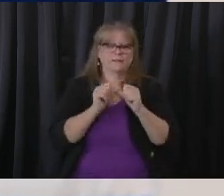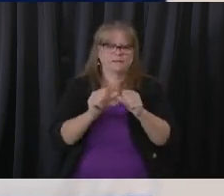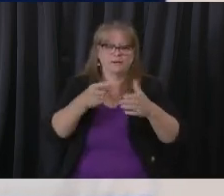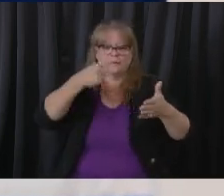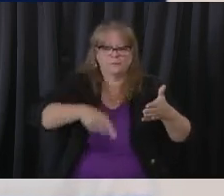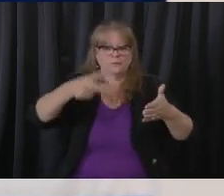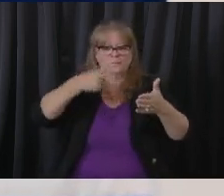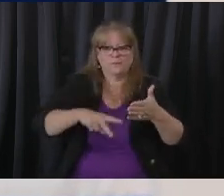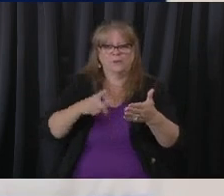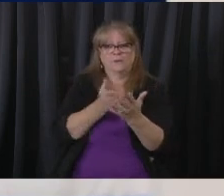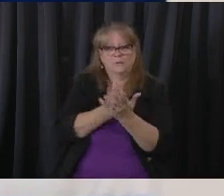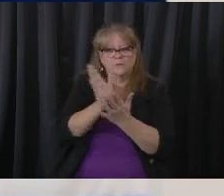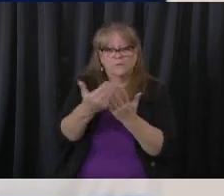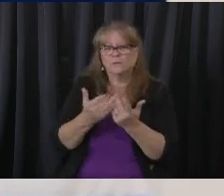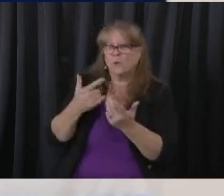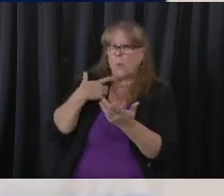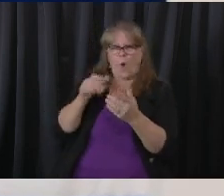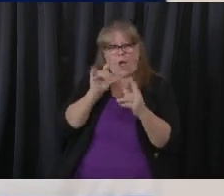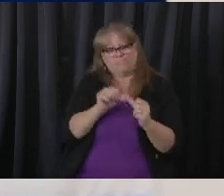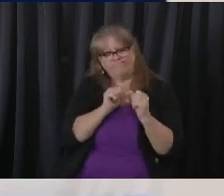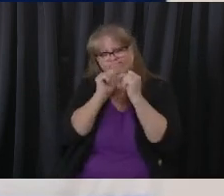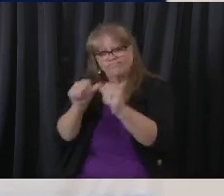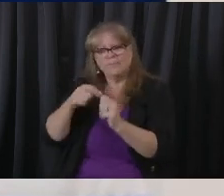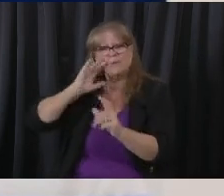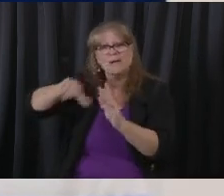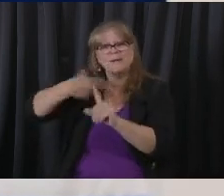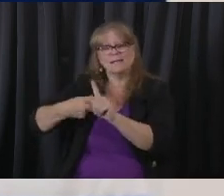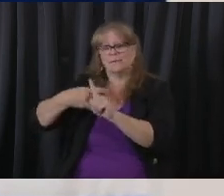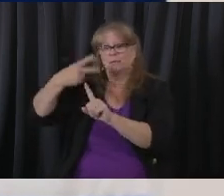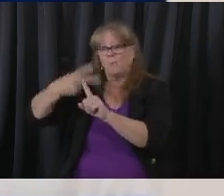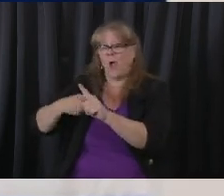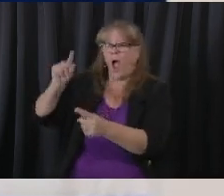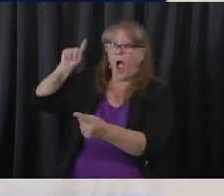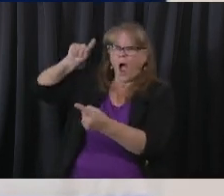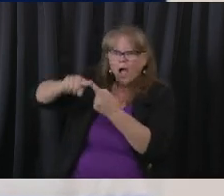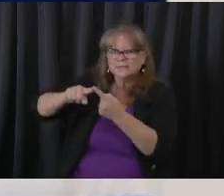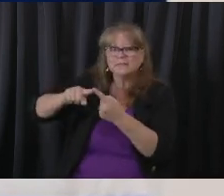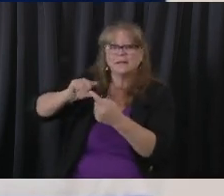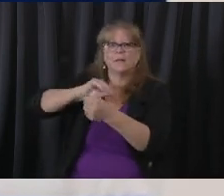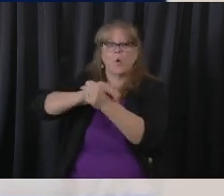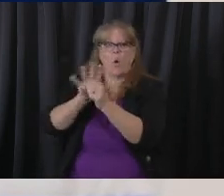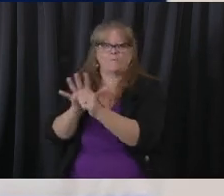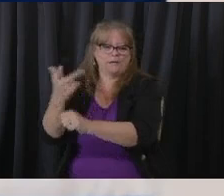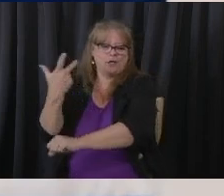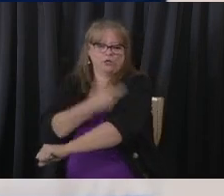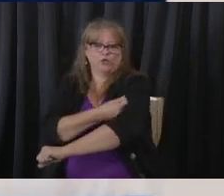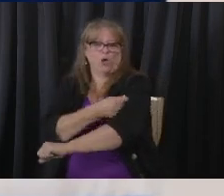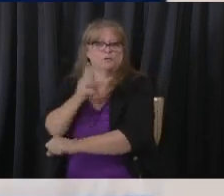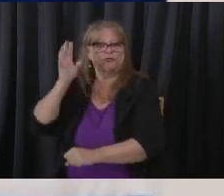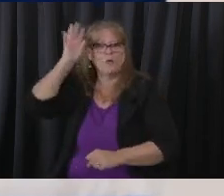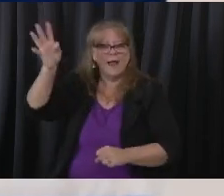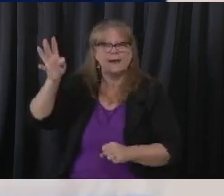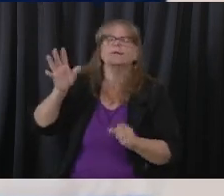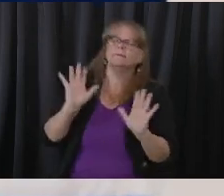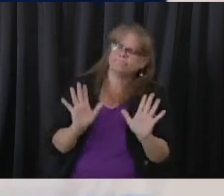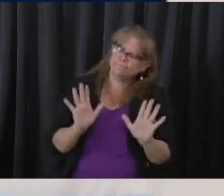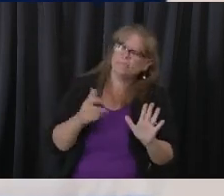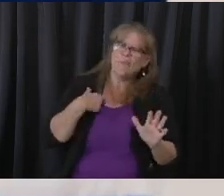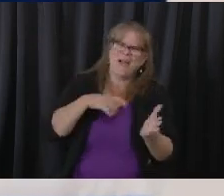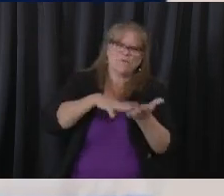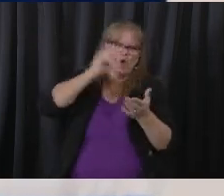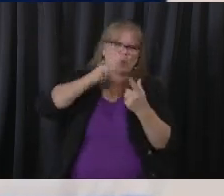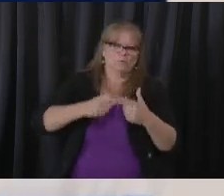living our lives the way that we love living our lives. But we cannot get complacent. We cannot get fatigued. Sustainable, smart,